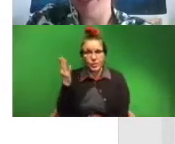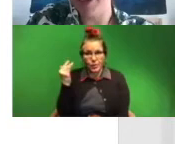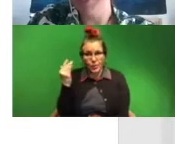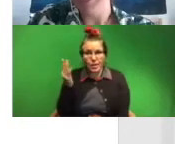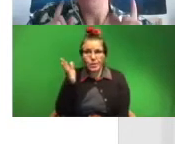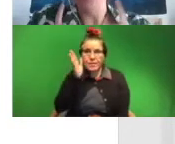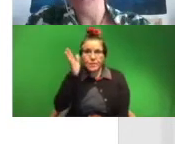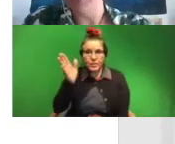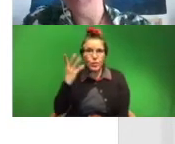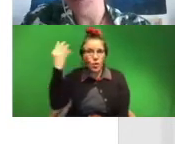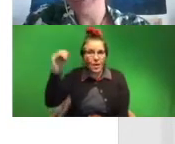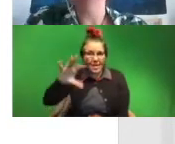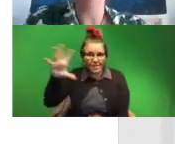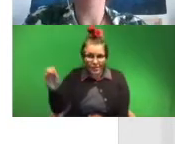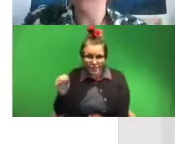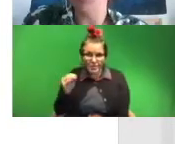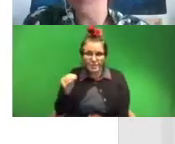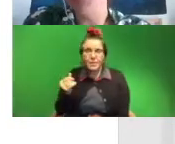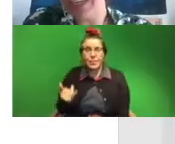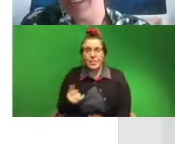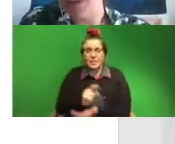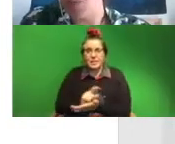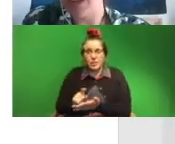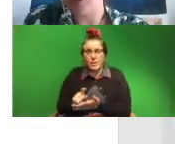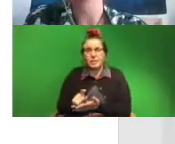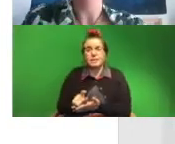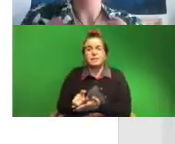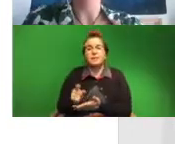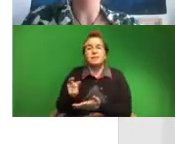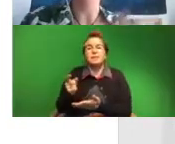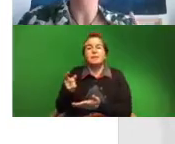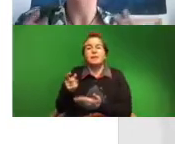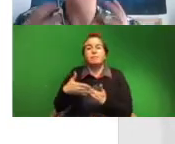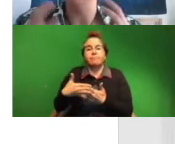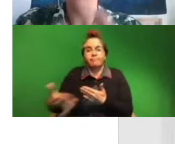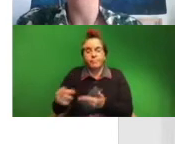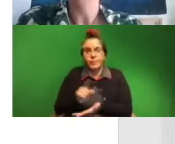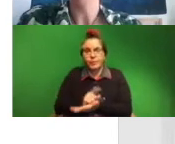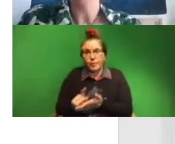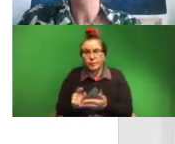go to Africa. During this week and the subsequent weeks that we are currently